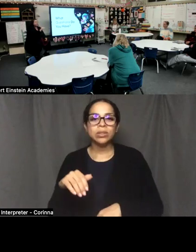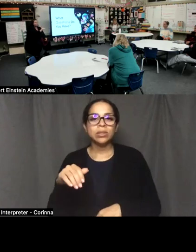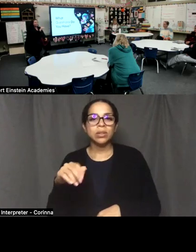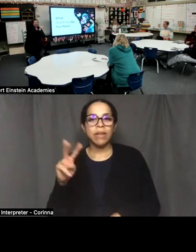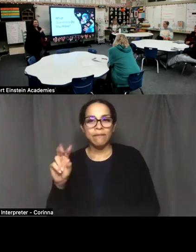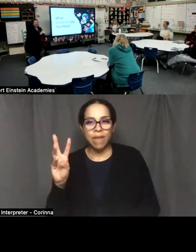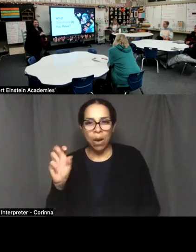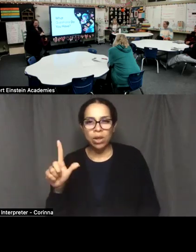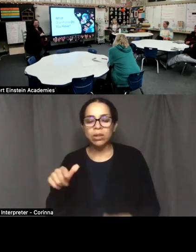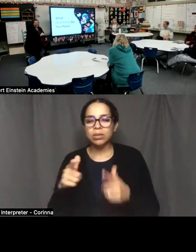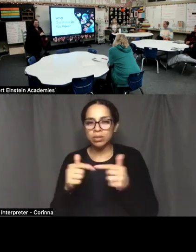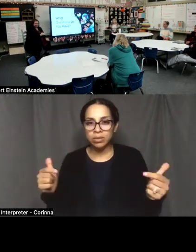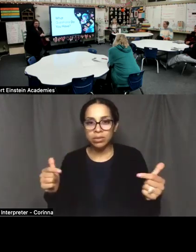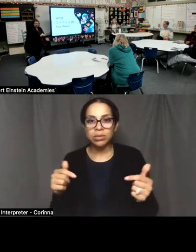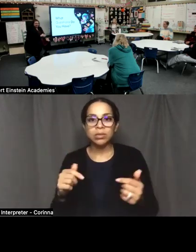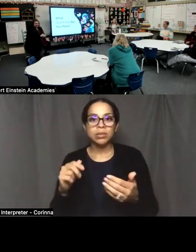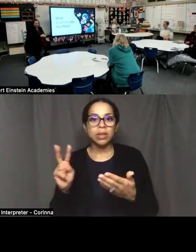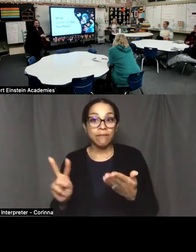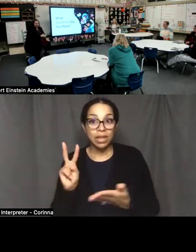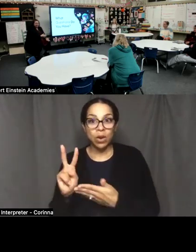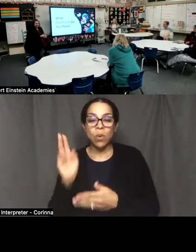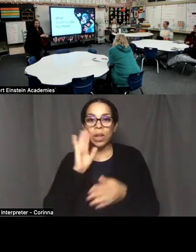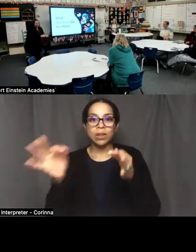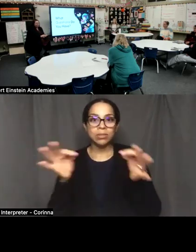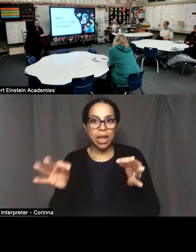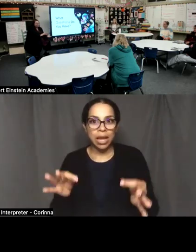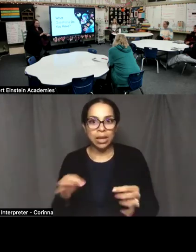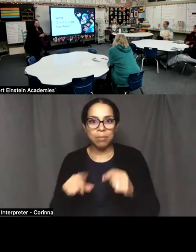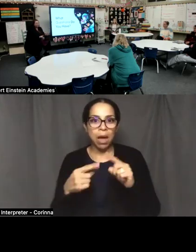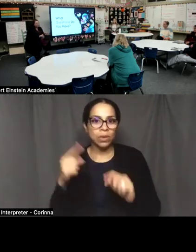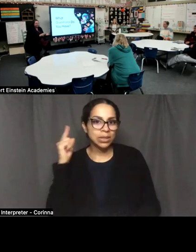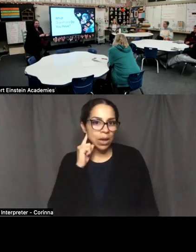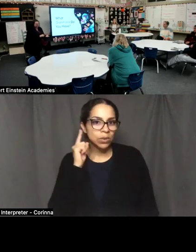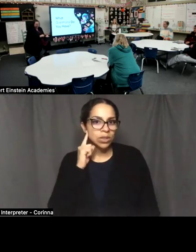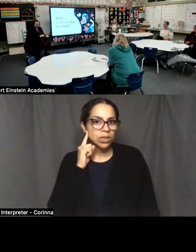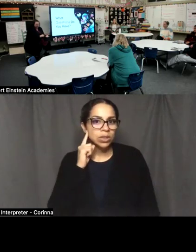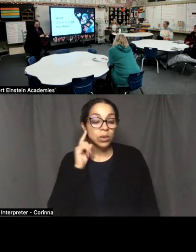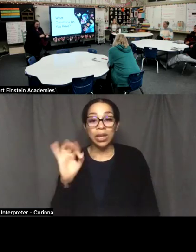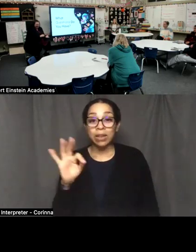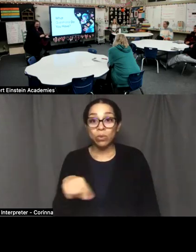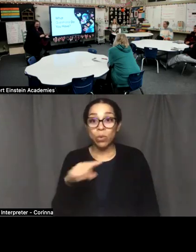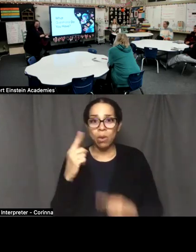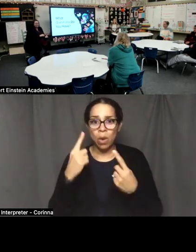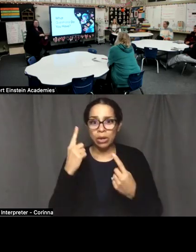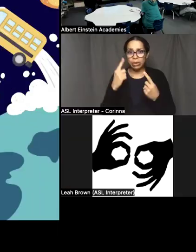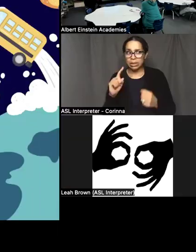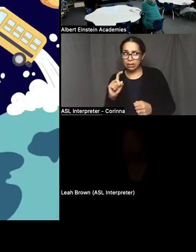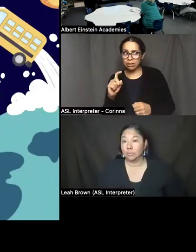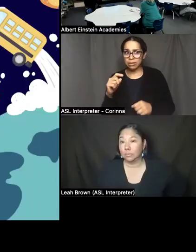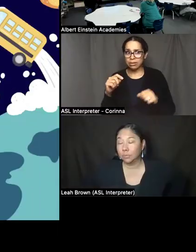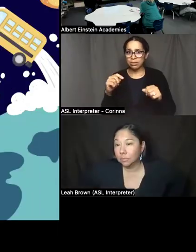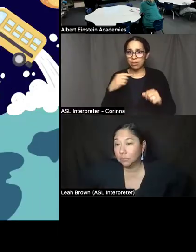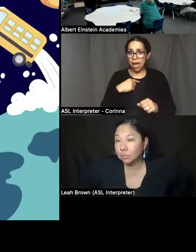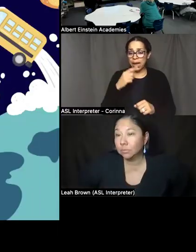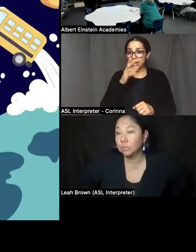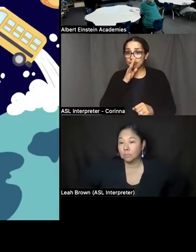will tell you, here's how this sound sounds. So if you are wondering, like, am I saying this sound right? Because that is